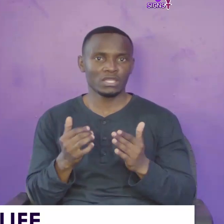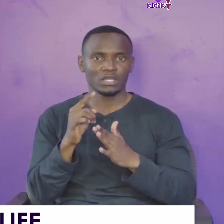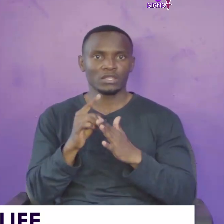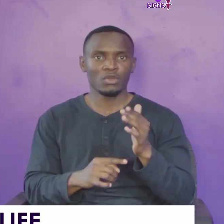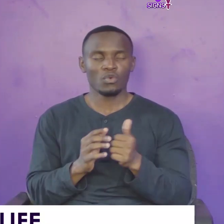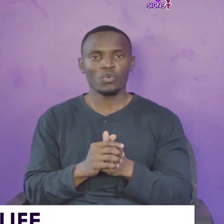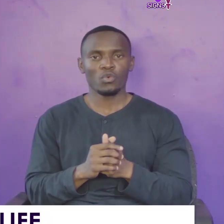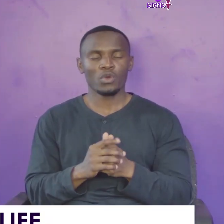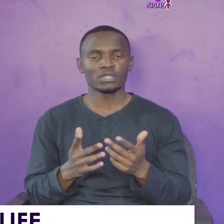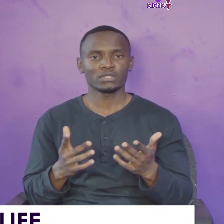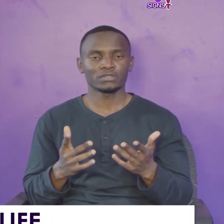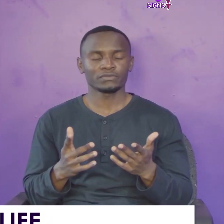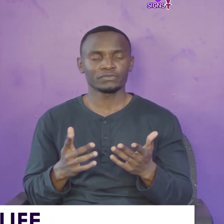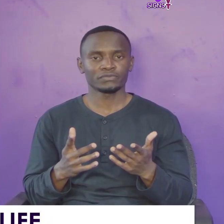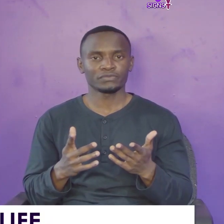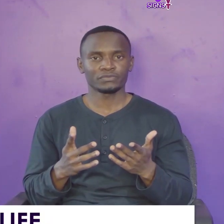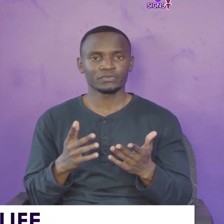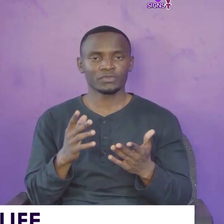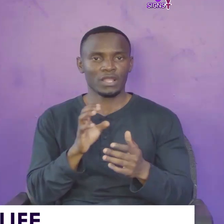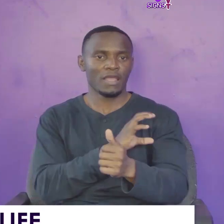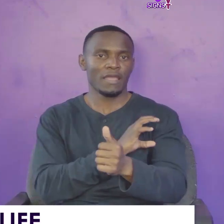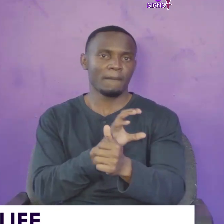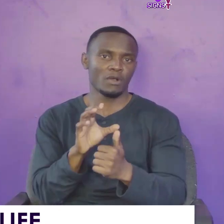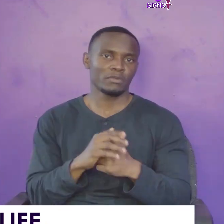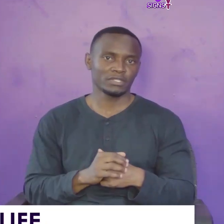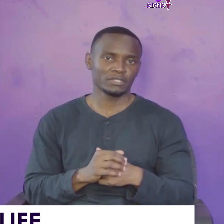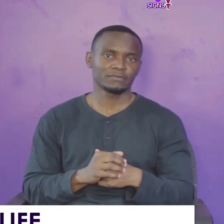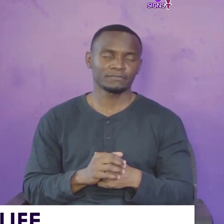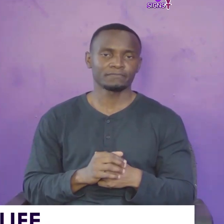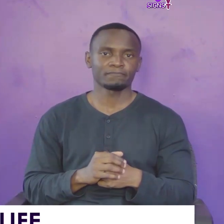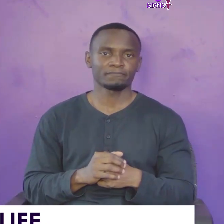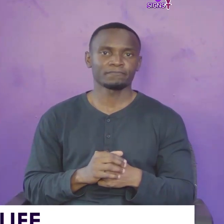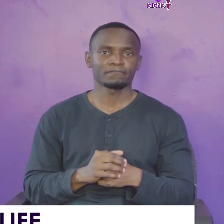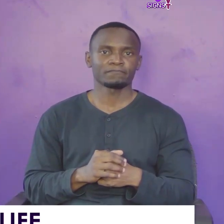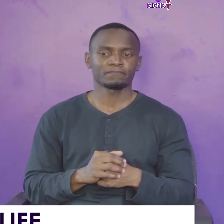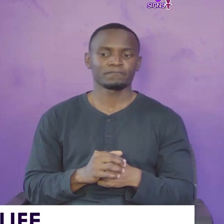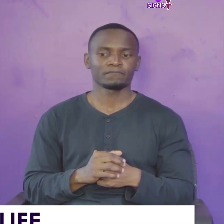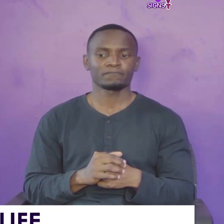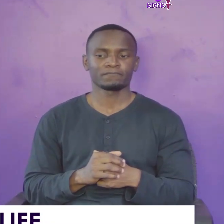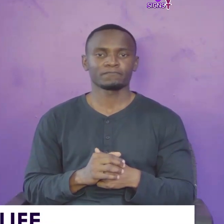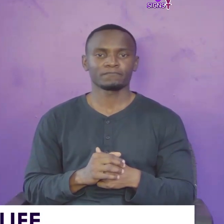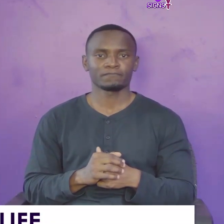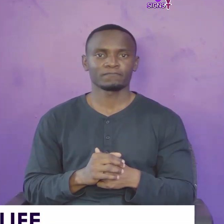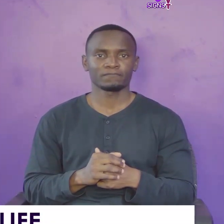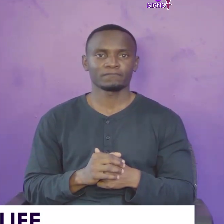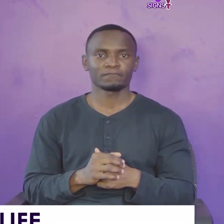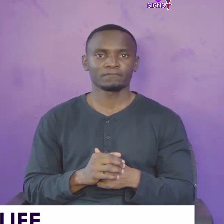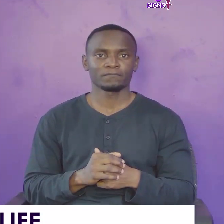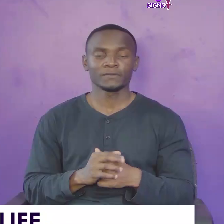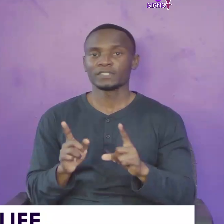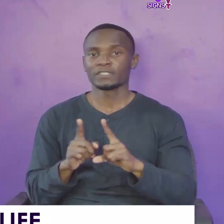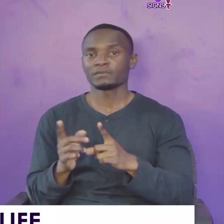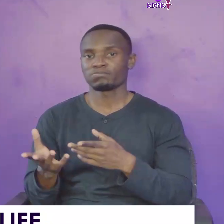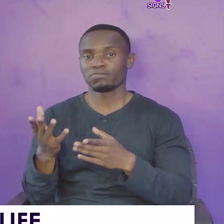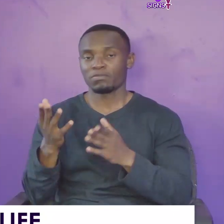Yes, EWDs have to be included. We are talking about inclusivity. Right. I should never forget that. So looking